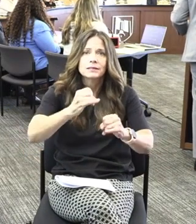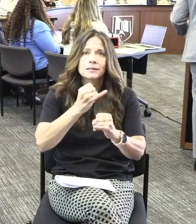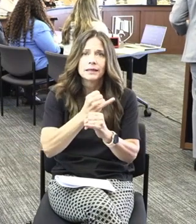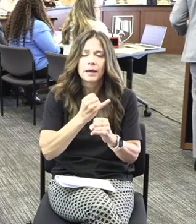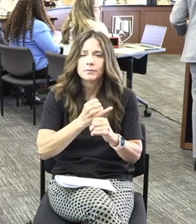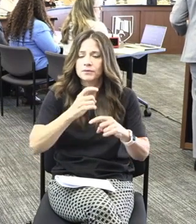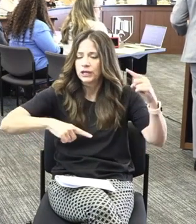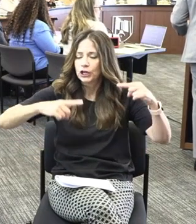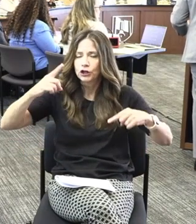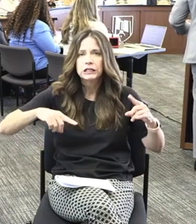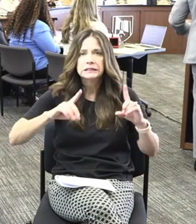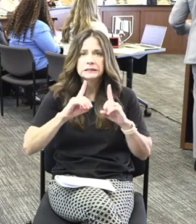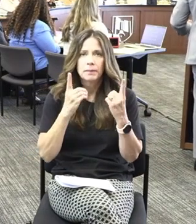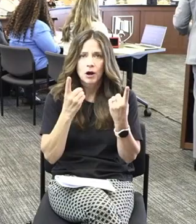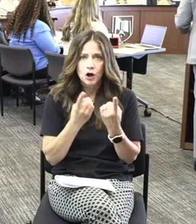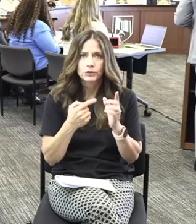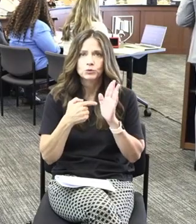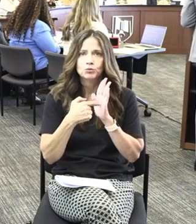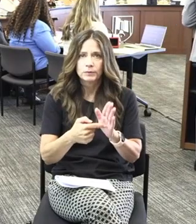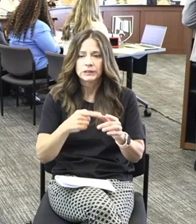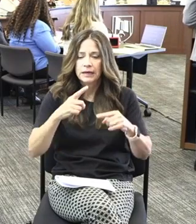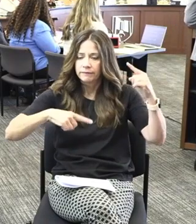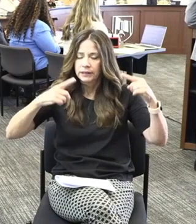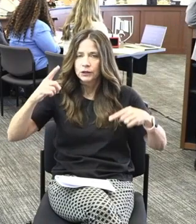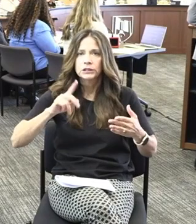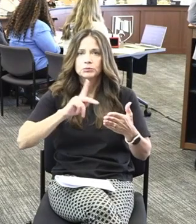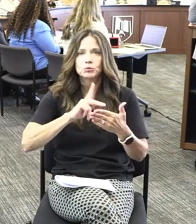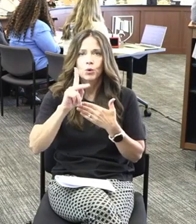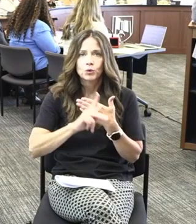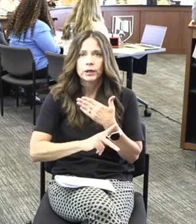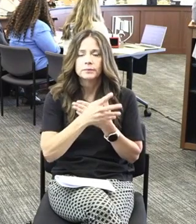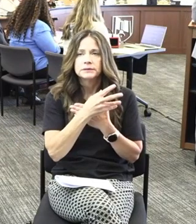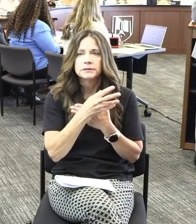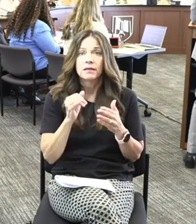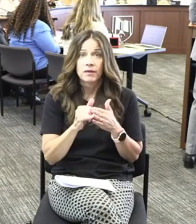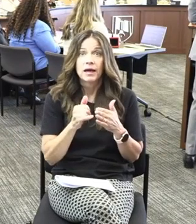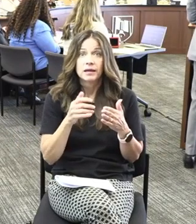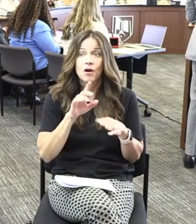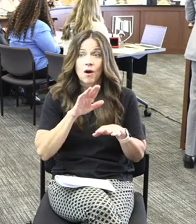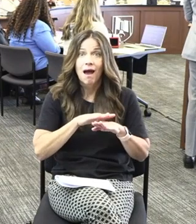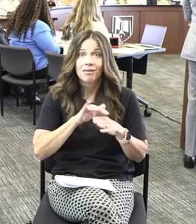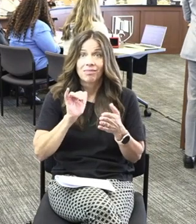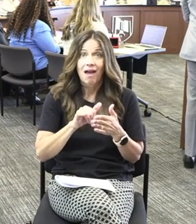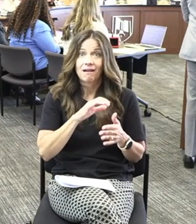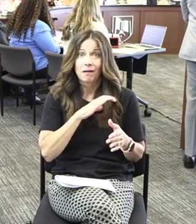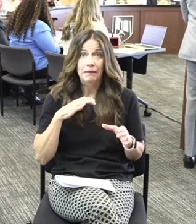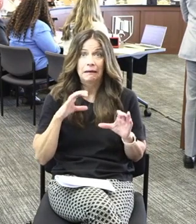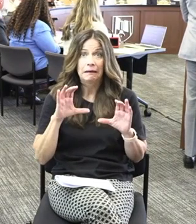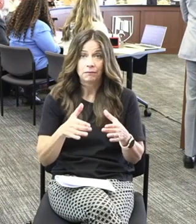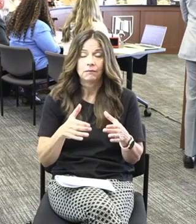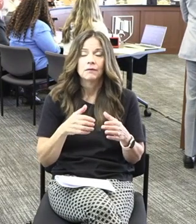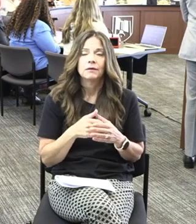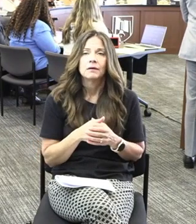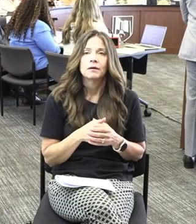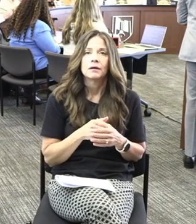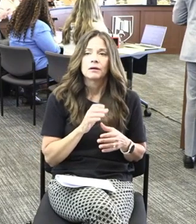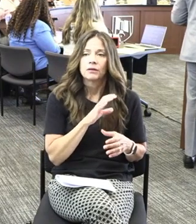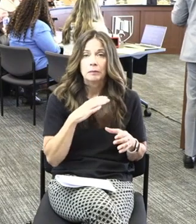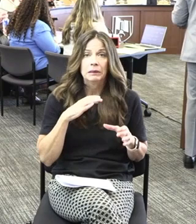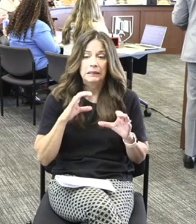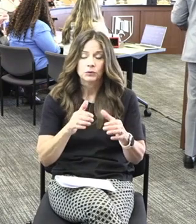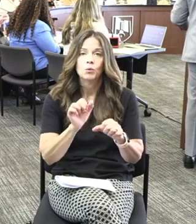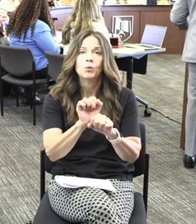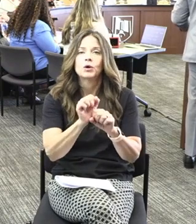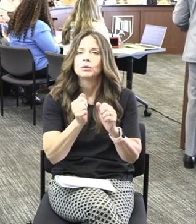various departments, representing various programs that serve on that committee. And so the committee's work will